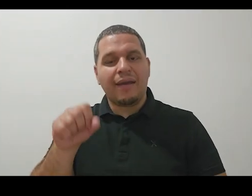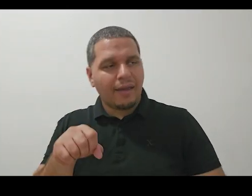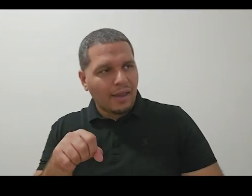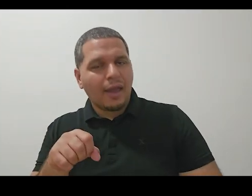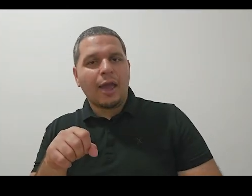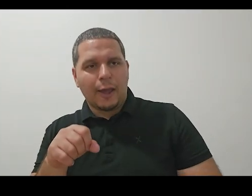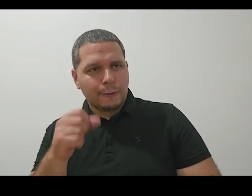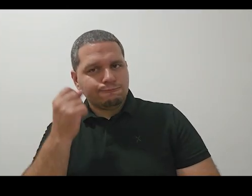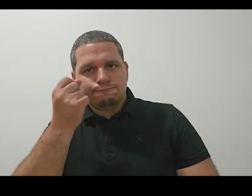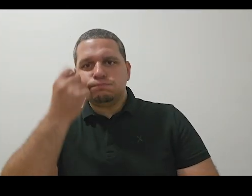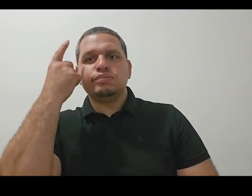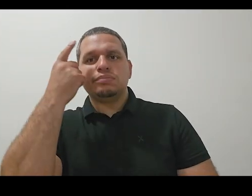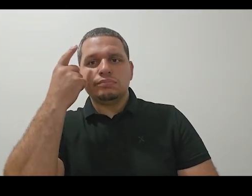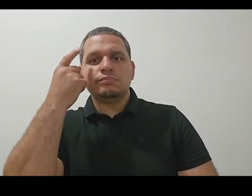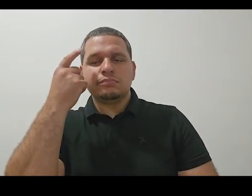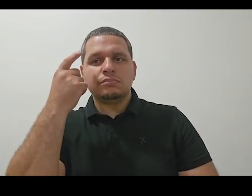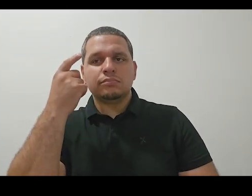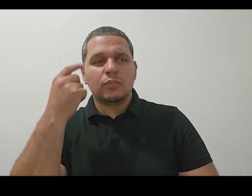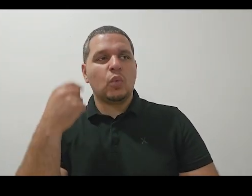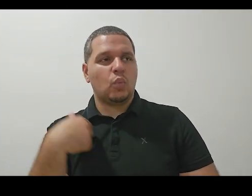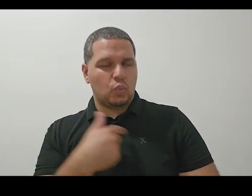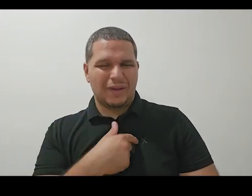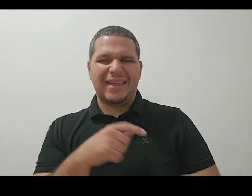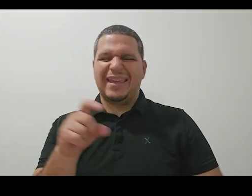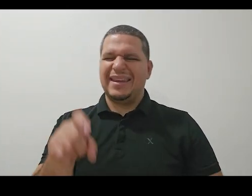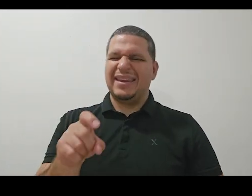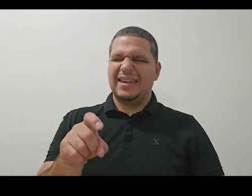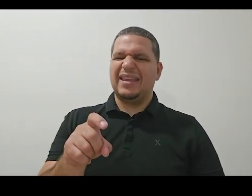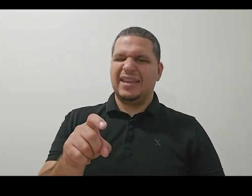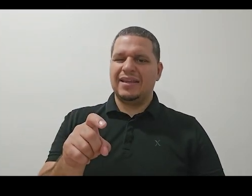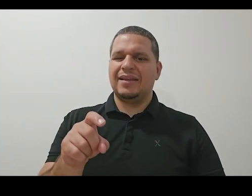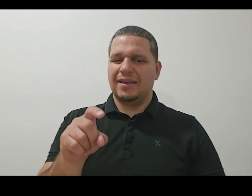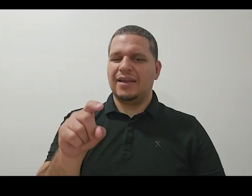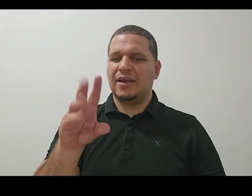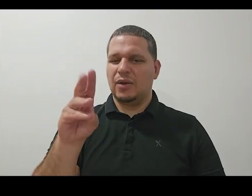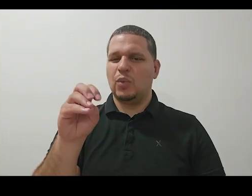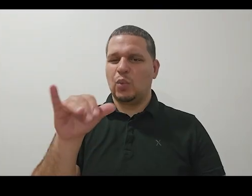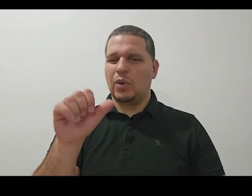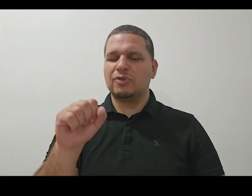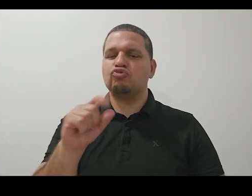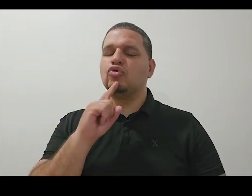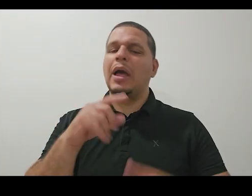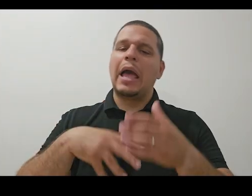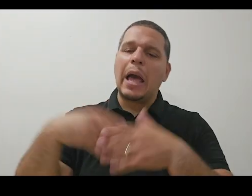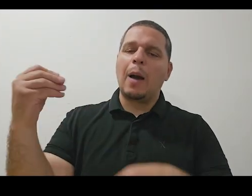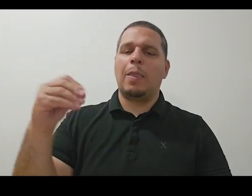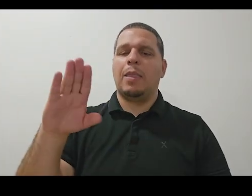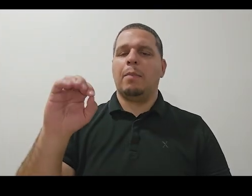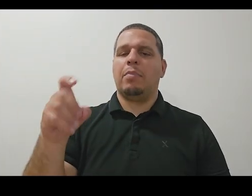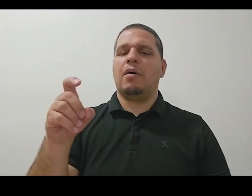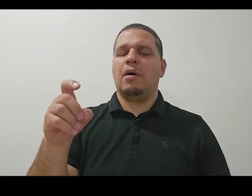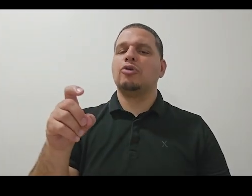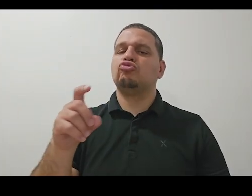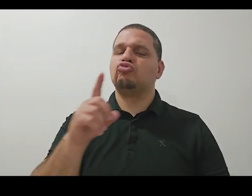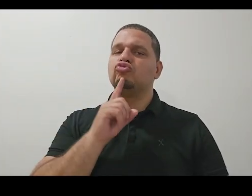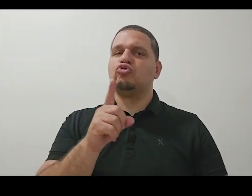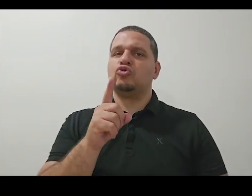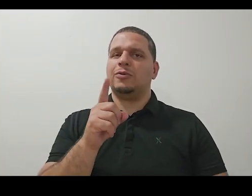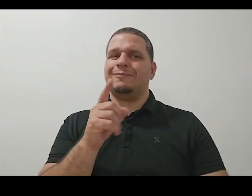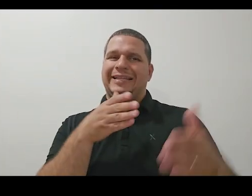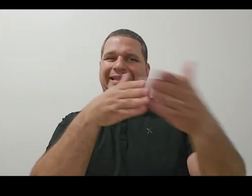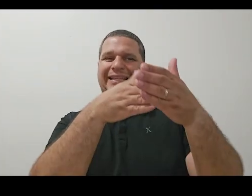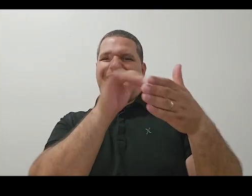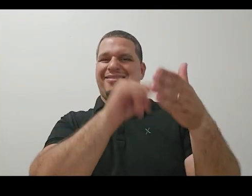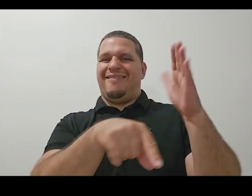to capture. We need ways that are out of the box to really go against a lot